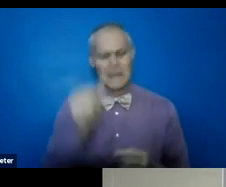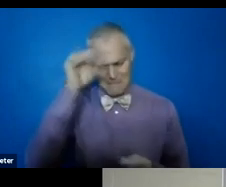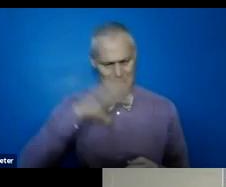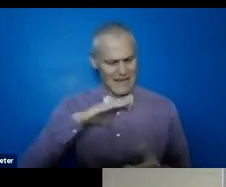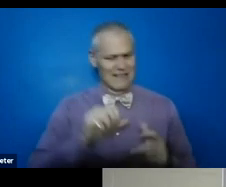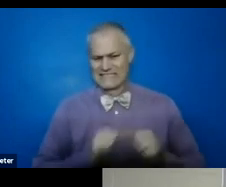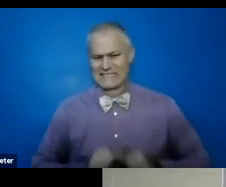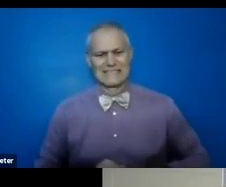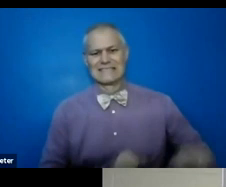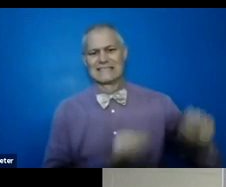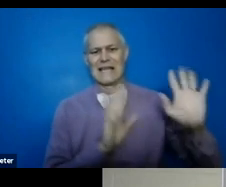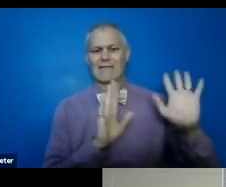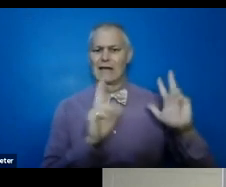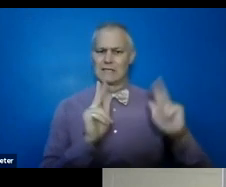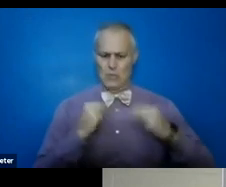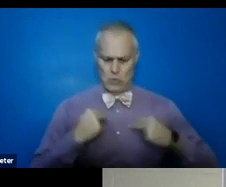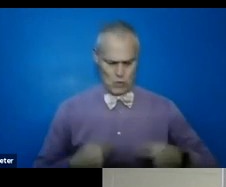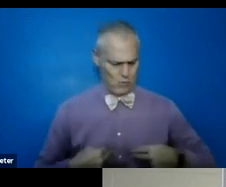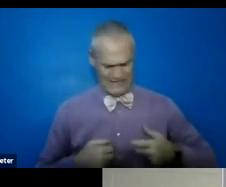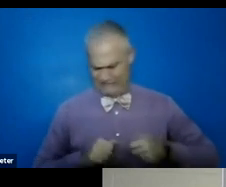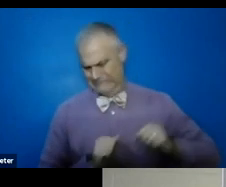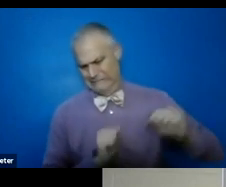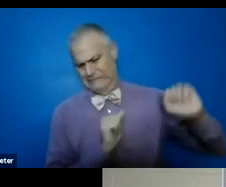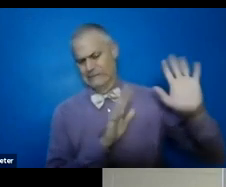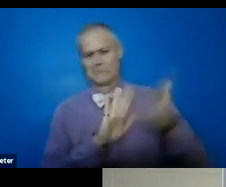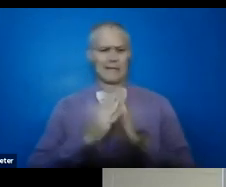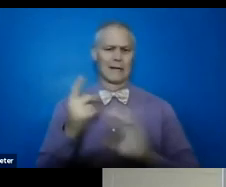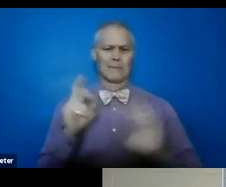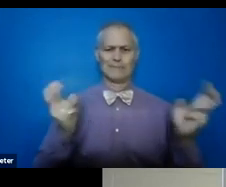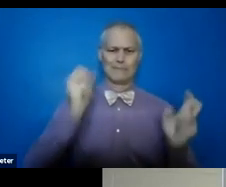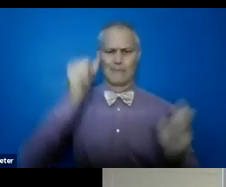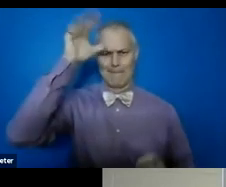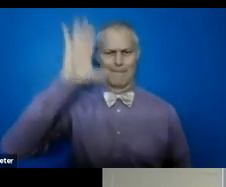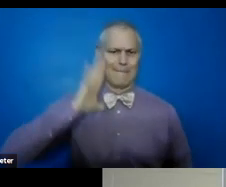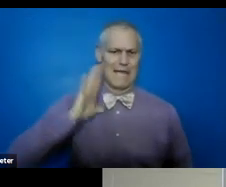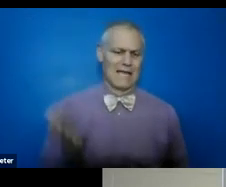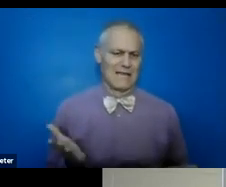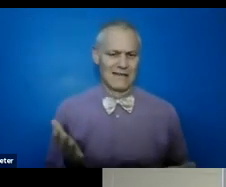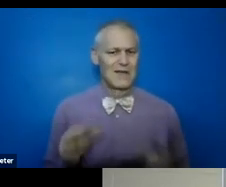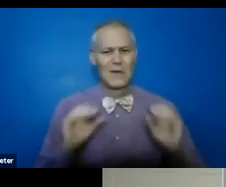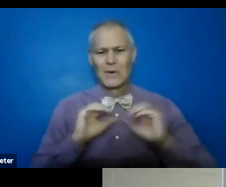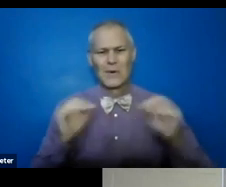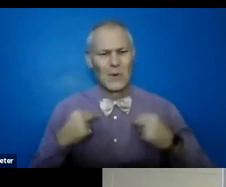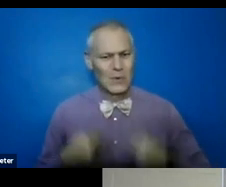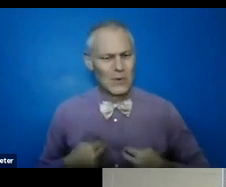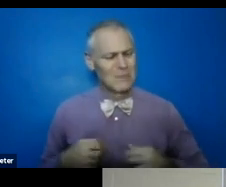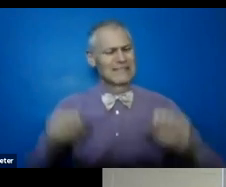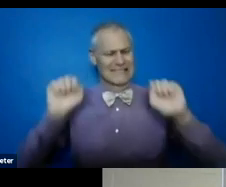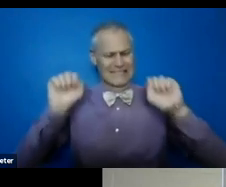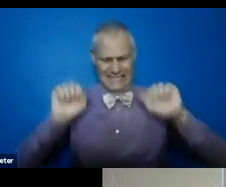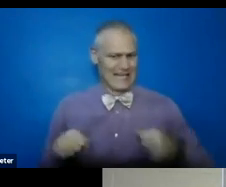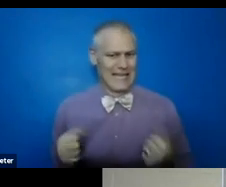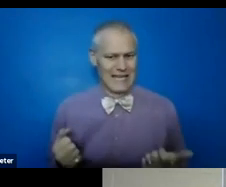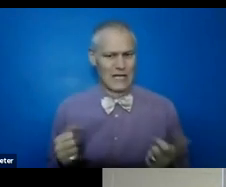their humanity in favor of like achieving some manhood. Like no human is able to never have